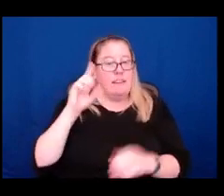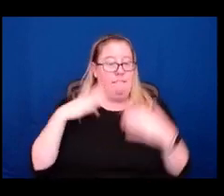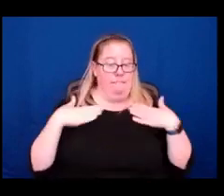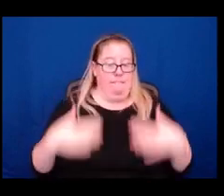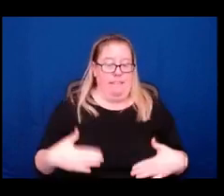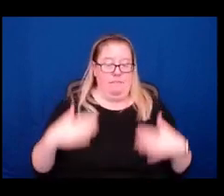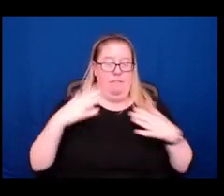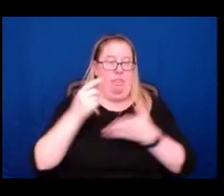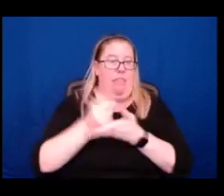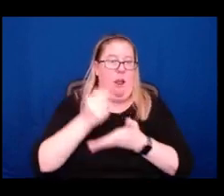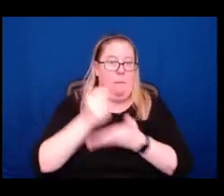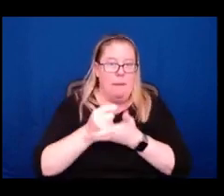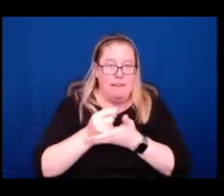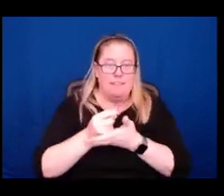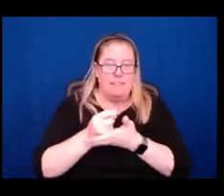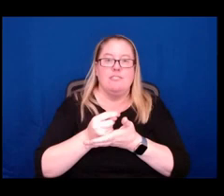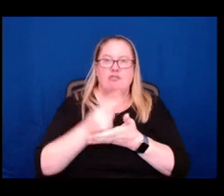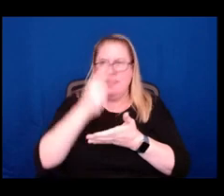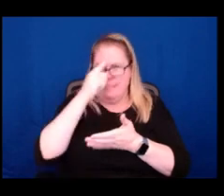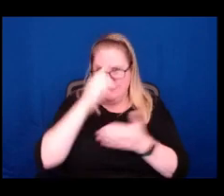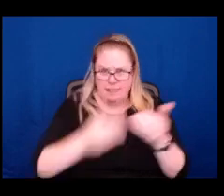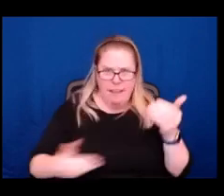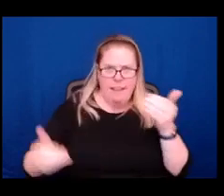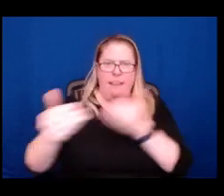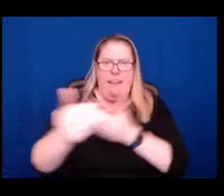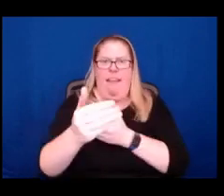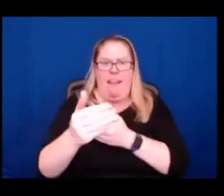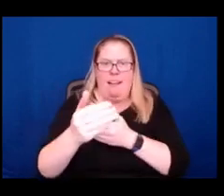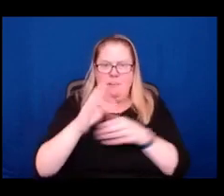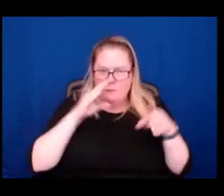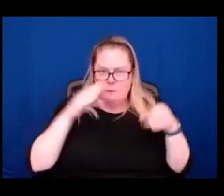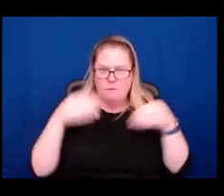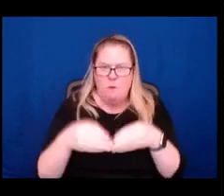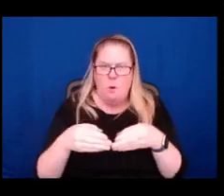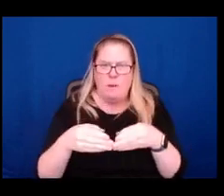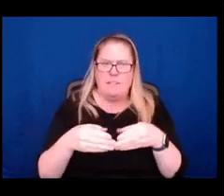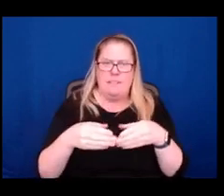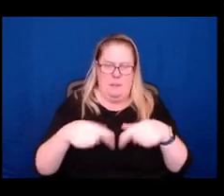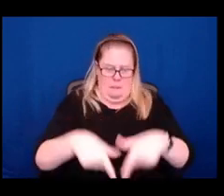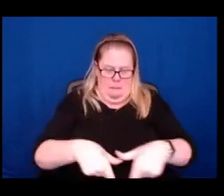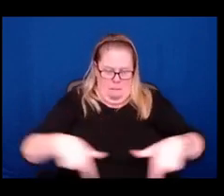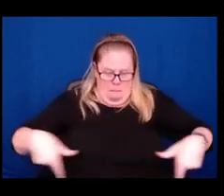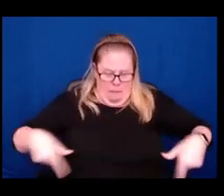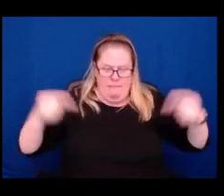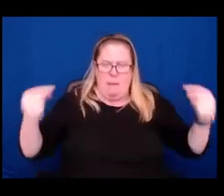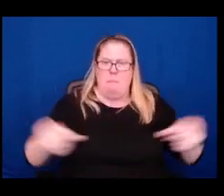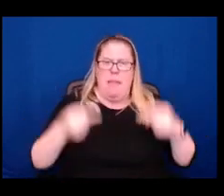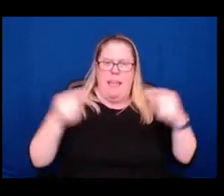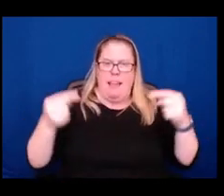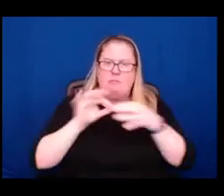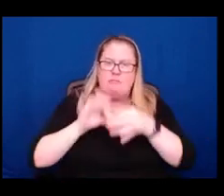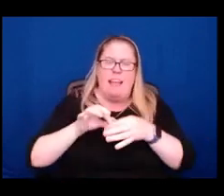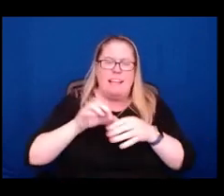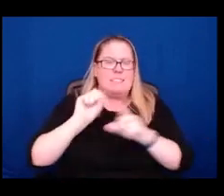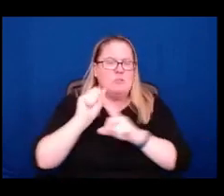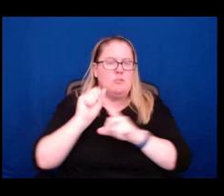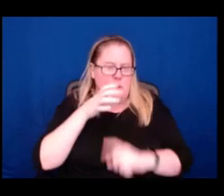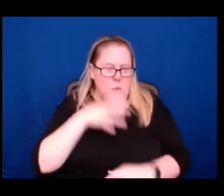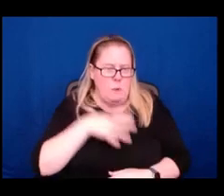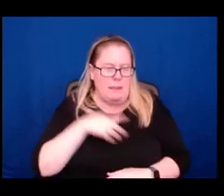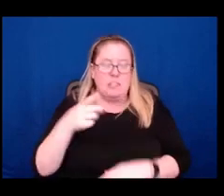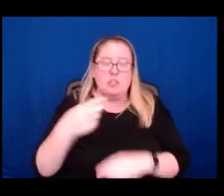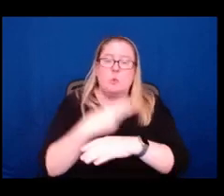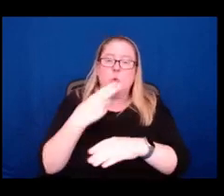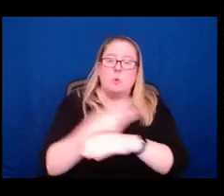to address fertility concerns, pelvic pain, and pregnancy-related conditions in women. She uses